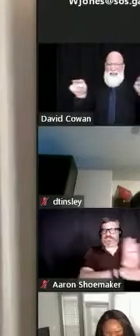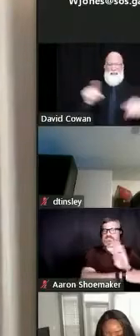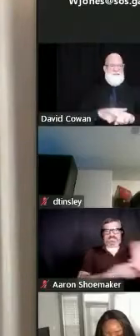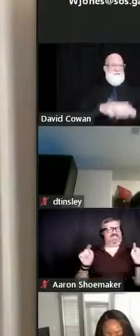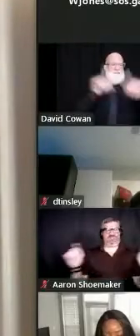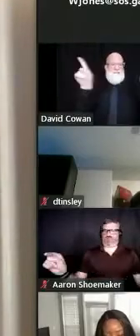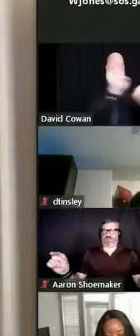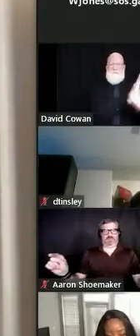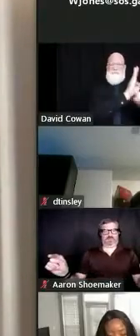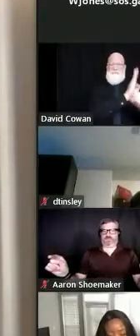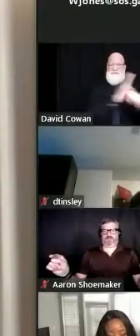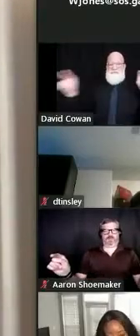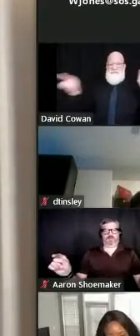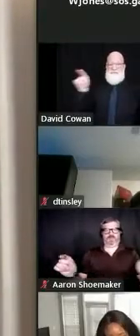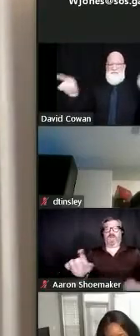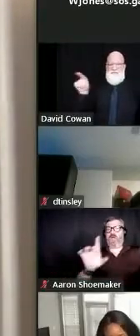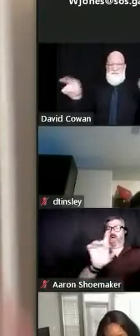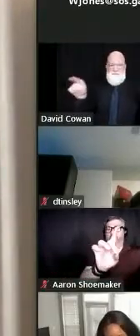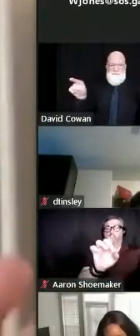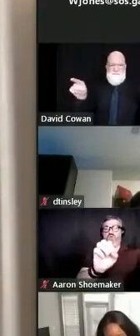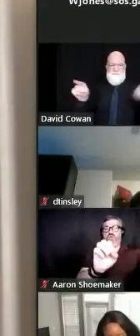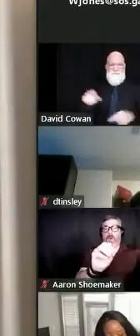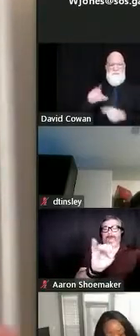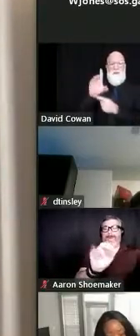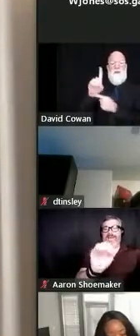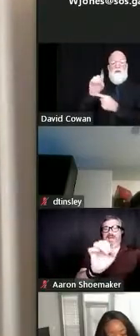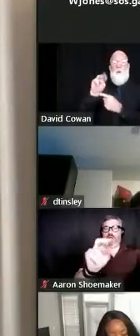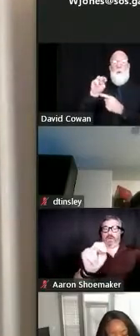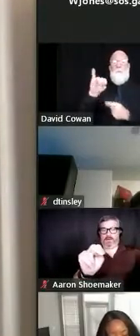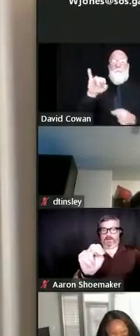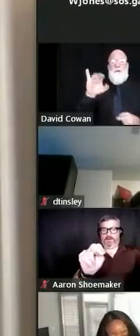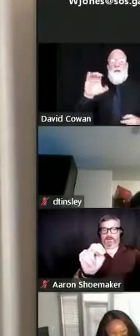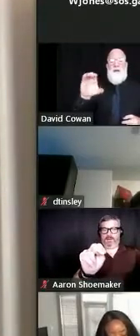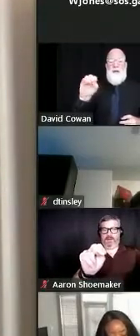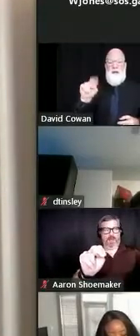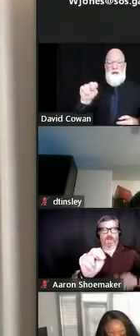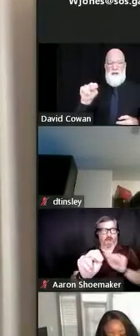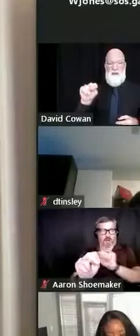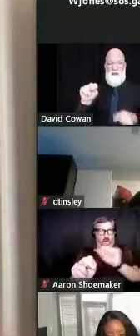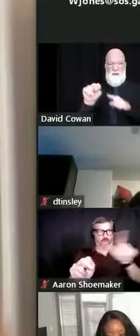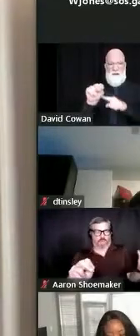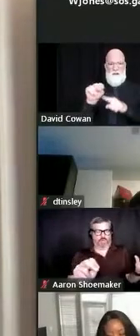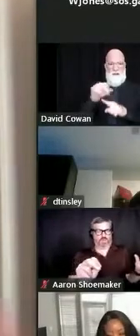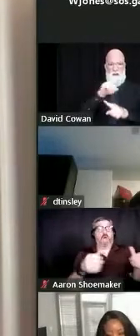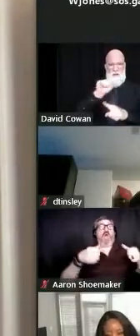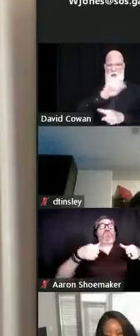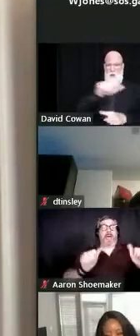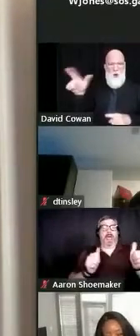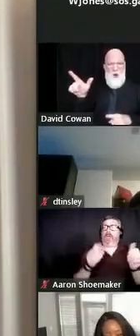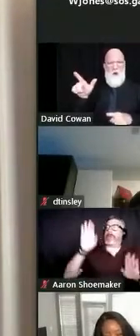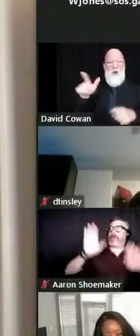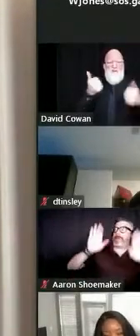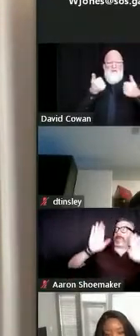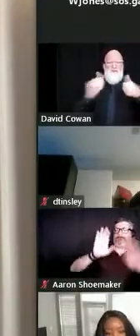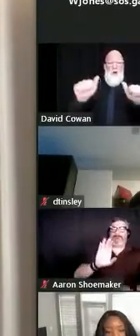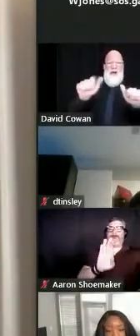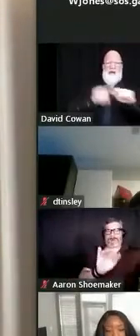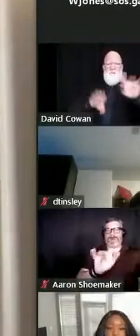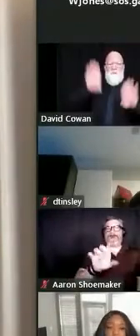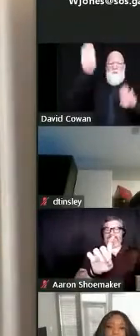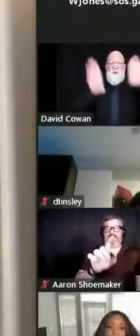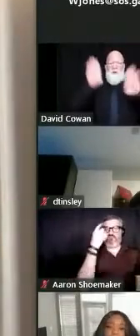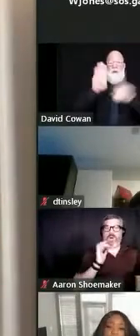dominion esns and smartmatic all bid in Georgia on this process to get to get the unified voting system we